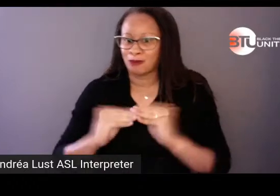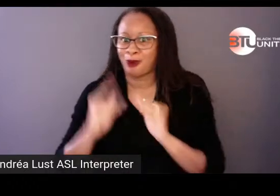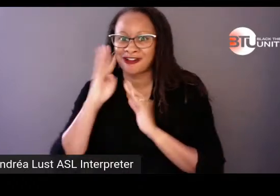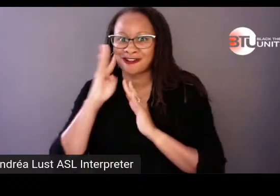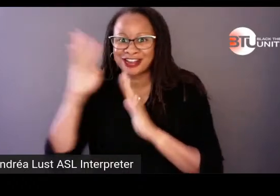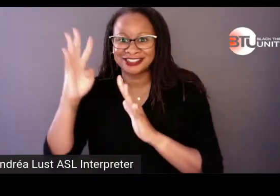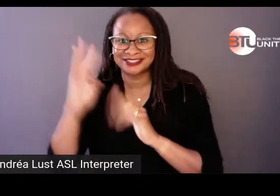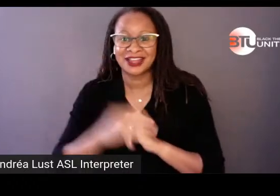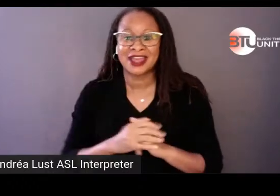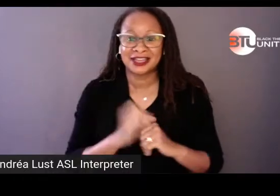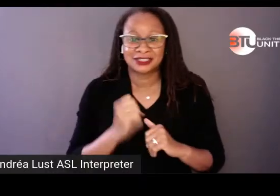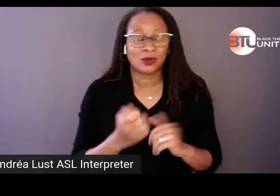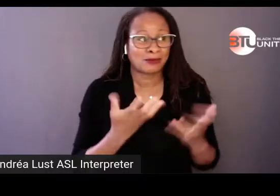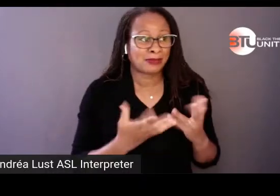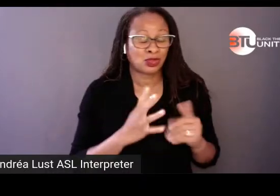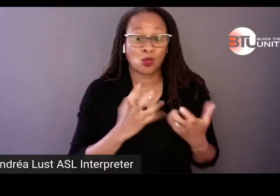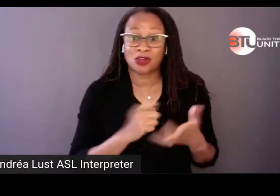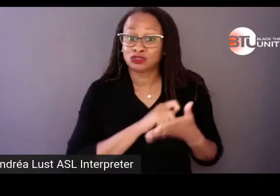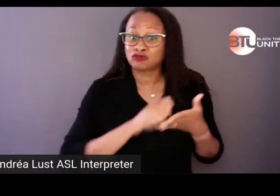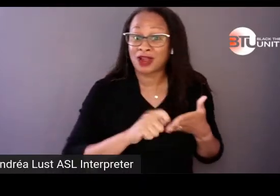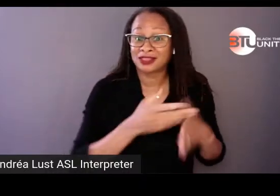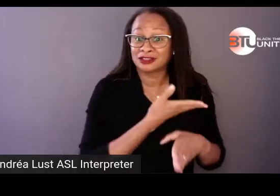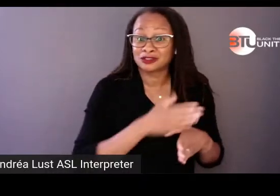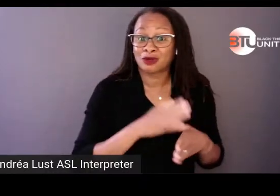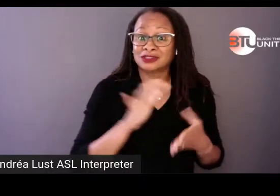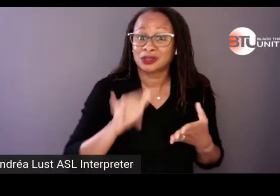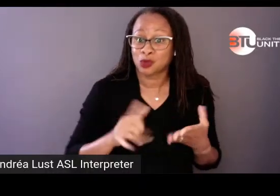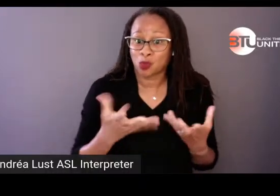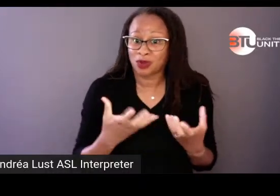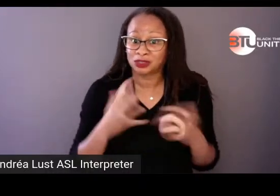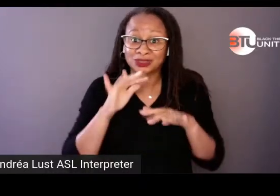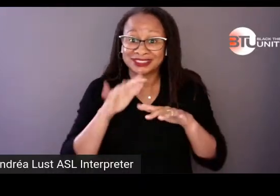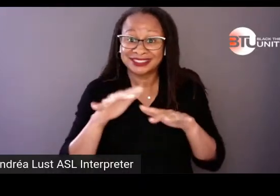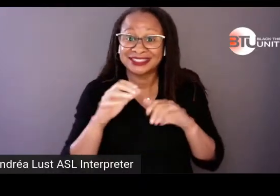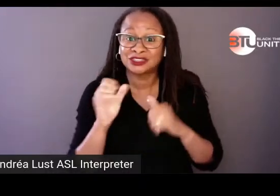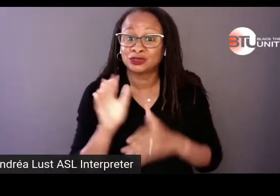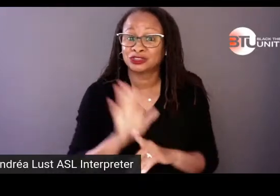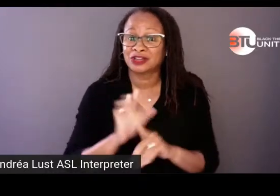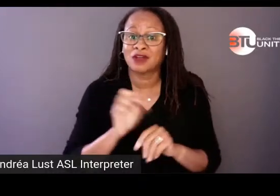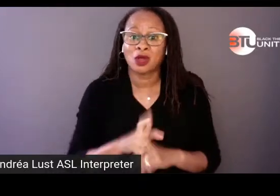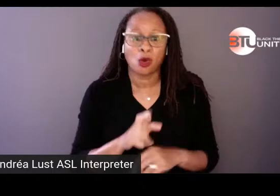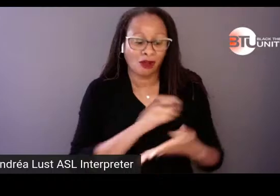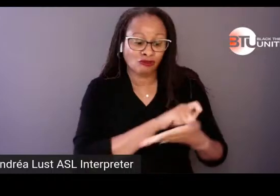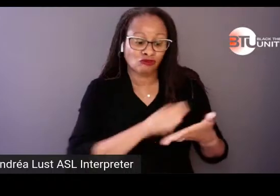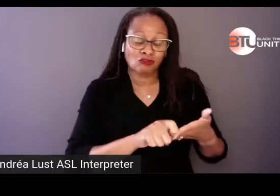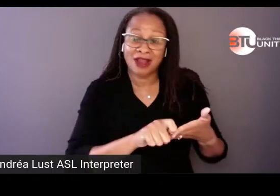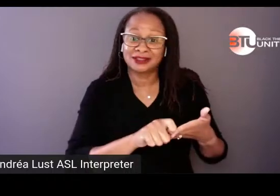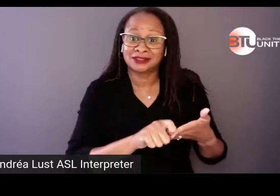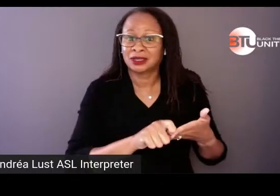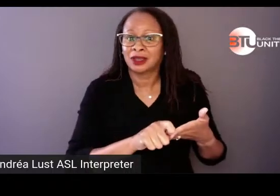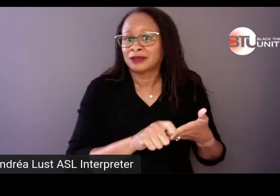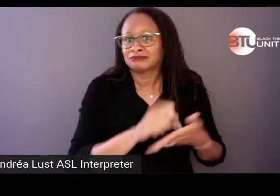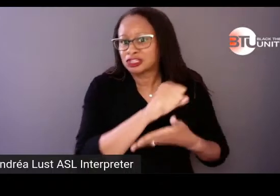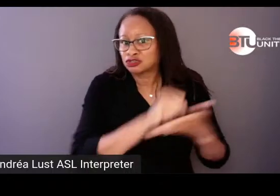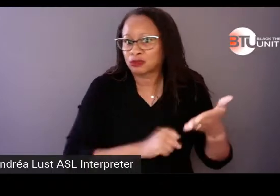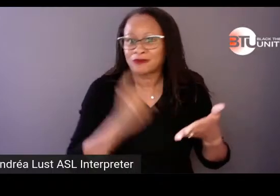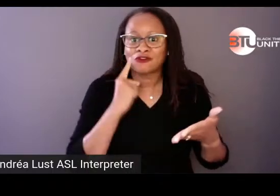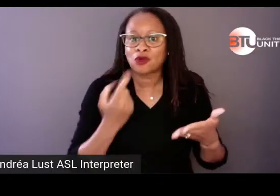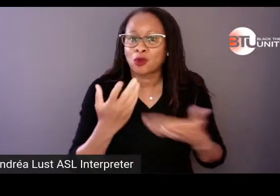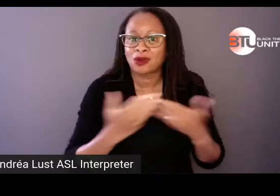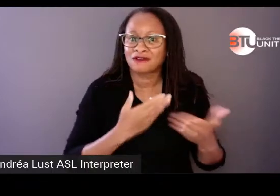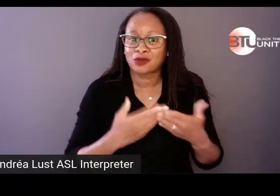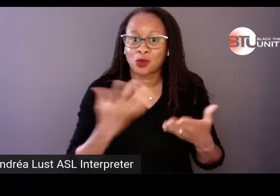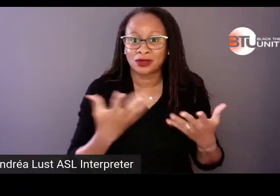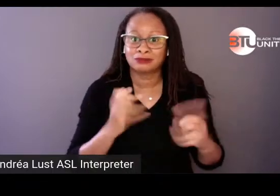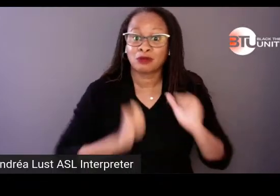the songs that you want to sing or write the plays that you want to, or in films that you want to appear in. Or just that you want to see